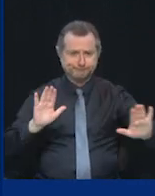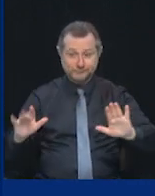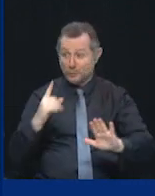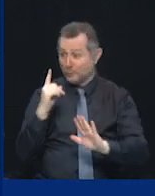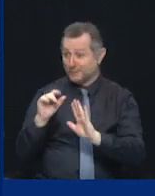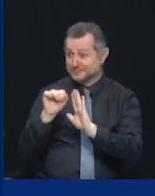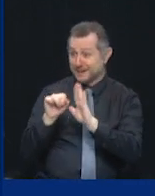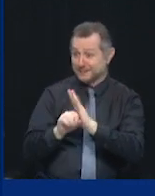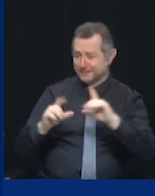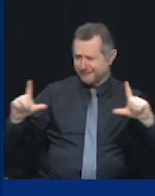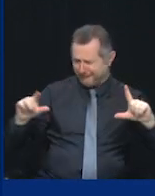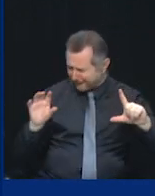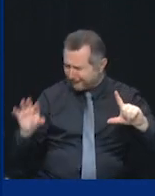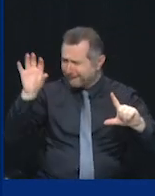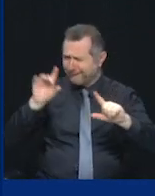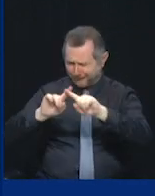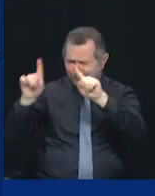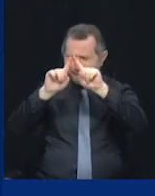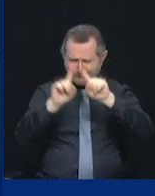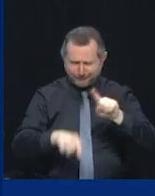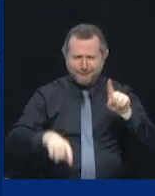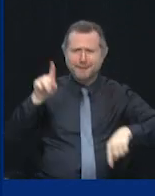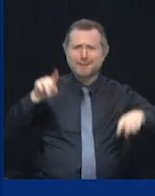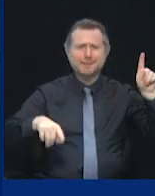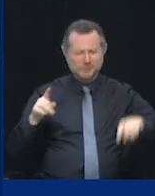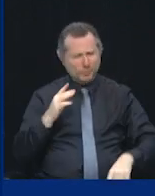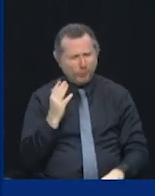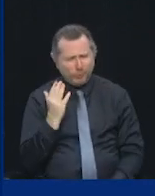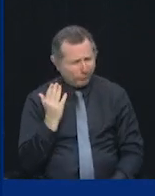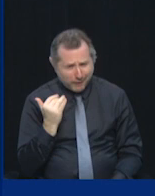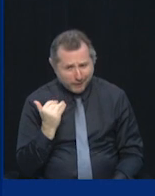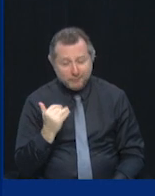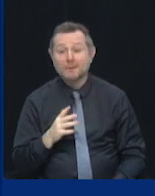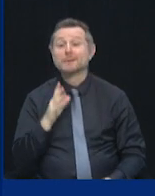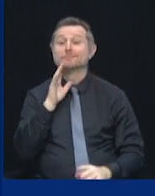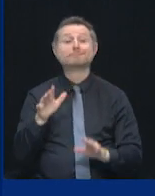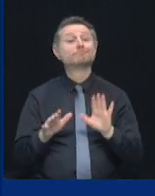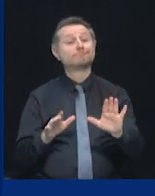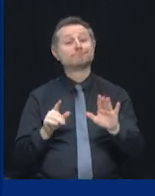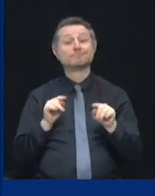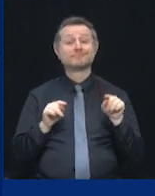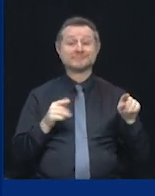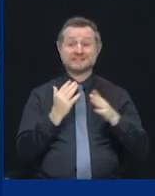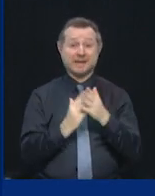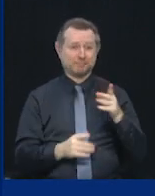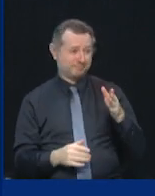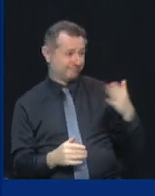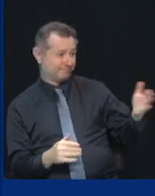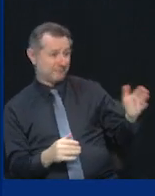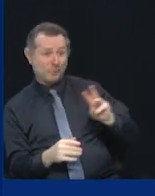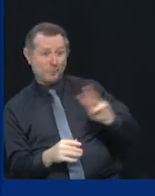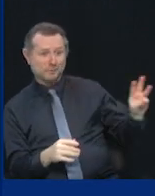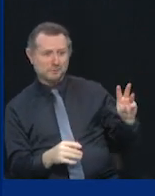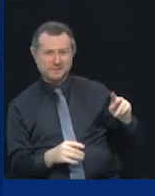yourself why. Why do you have such a wide range within one state?